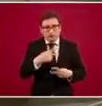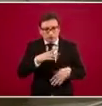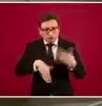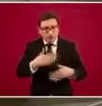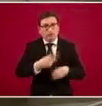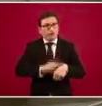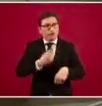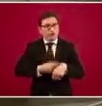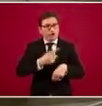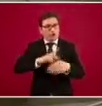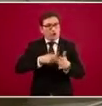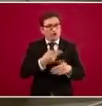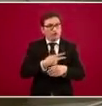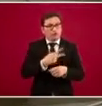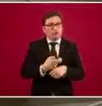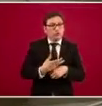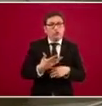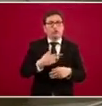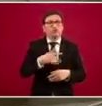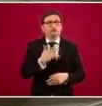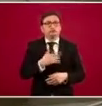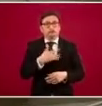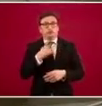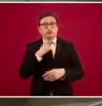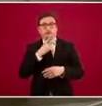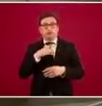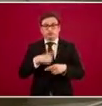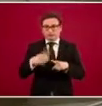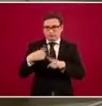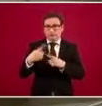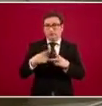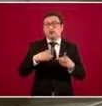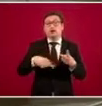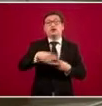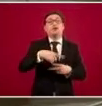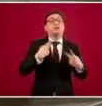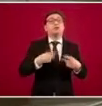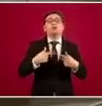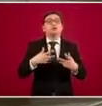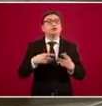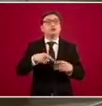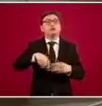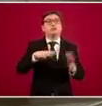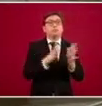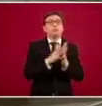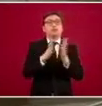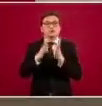any sequels been detected with these recovered patients?